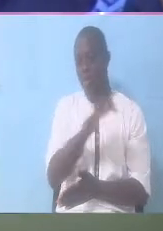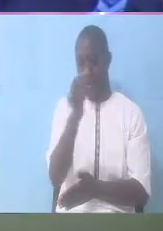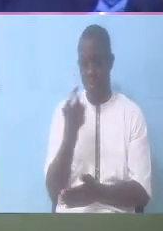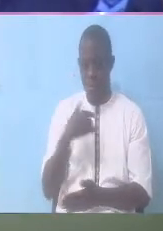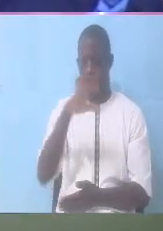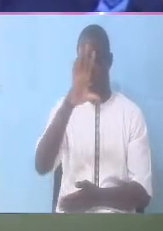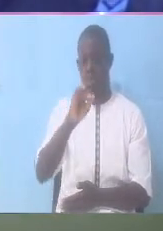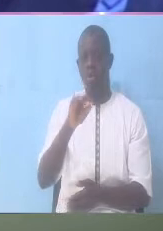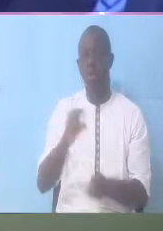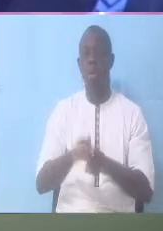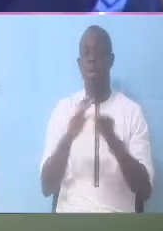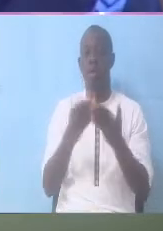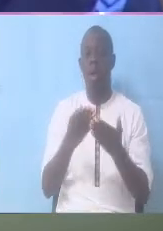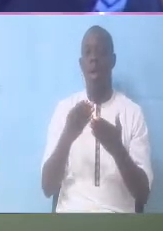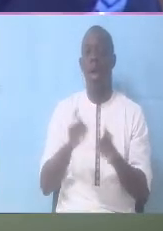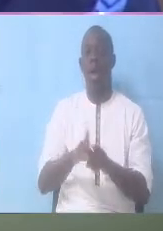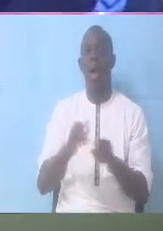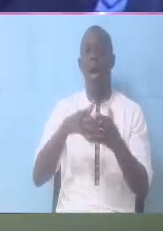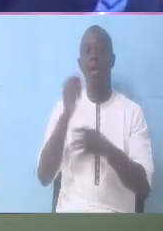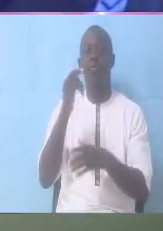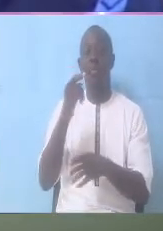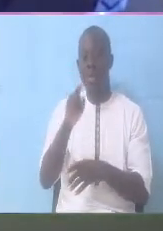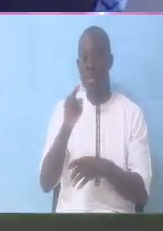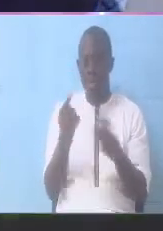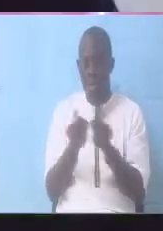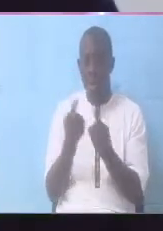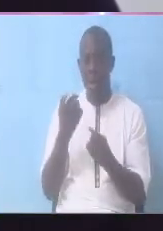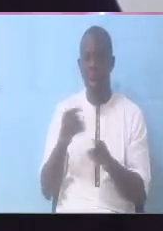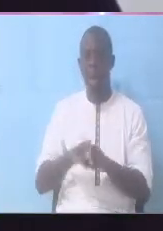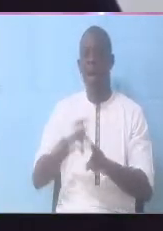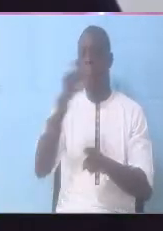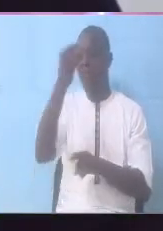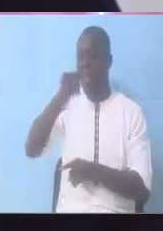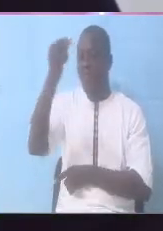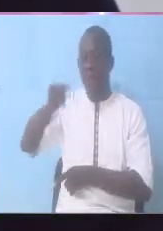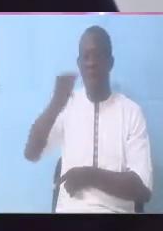So, out of curiosity, the villagers start coming out.